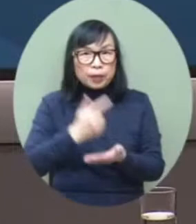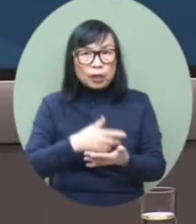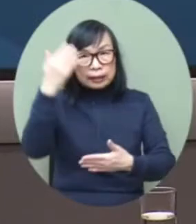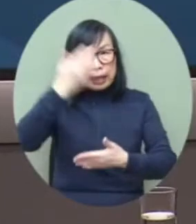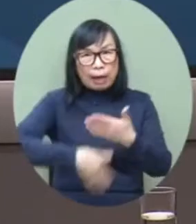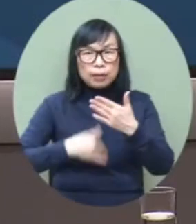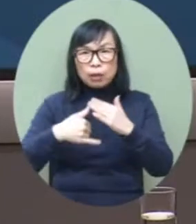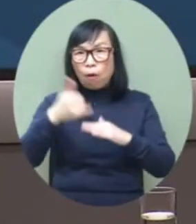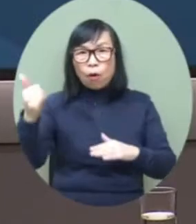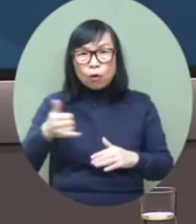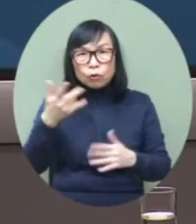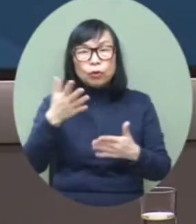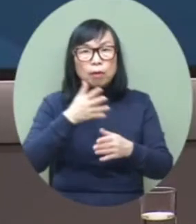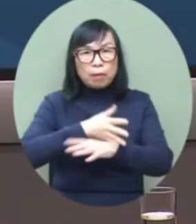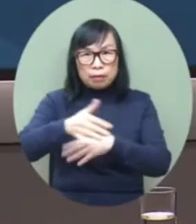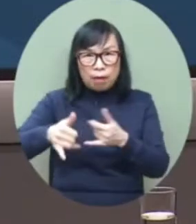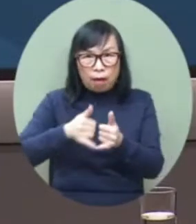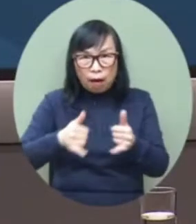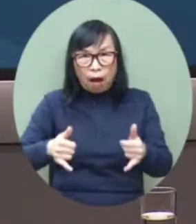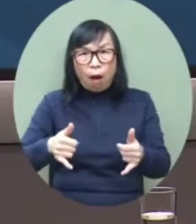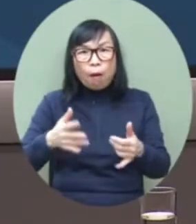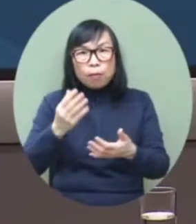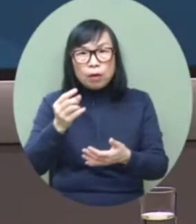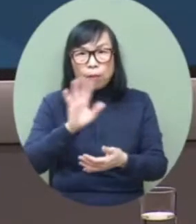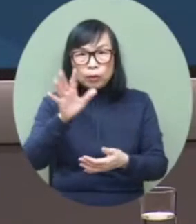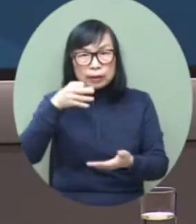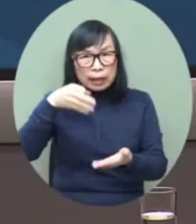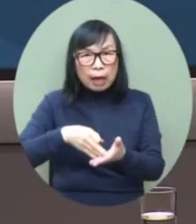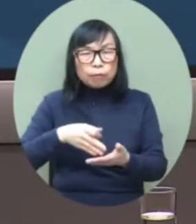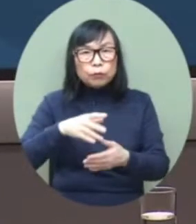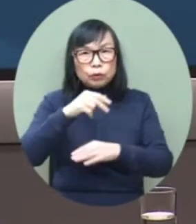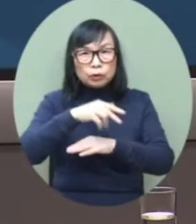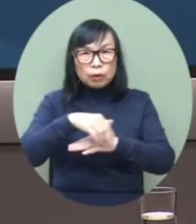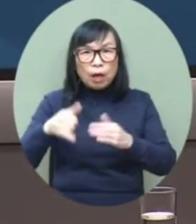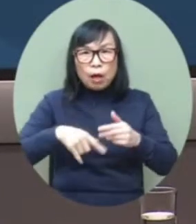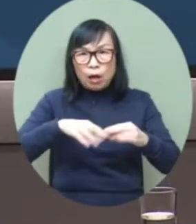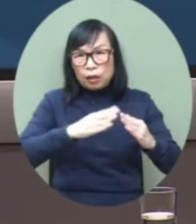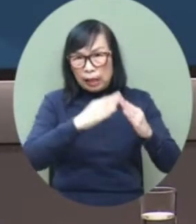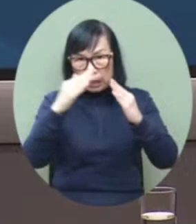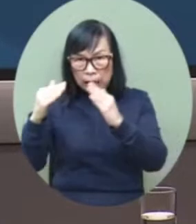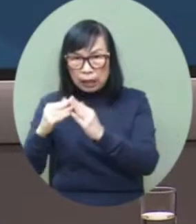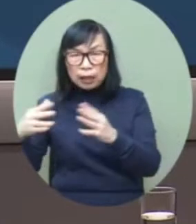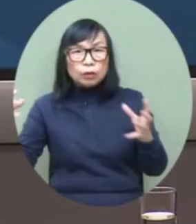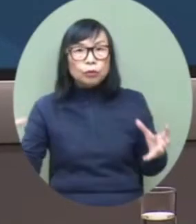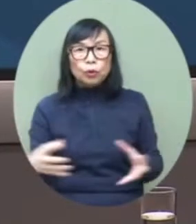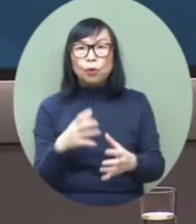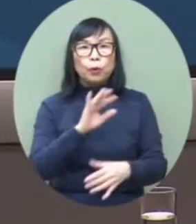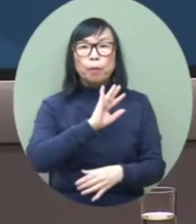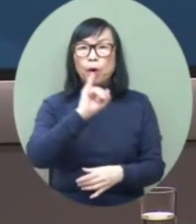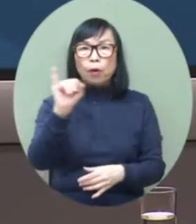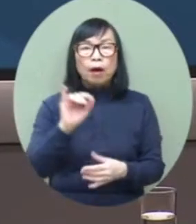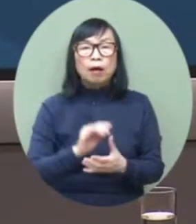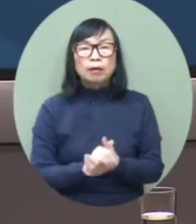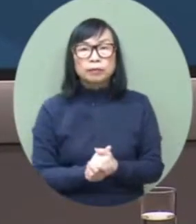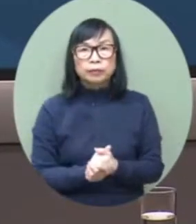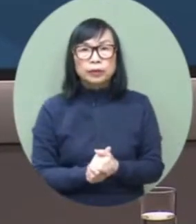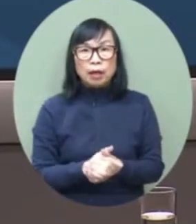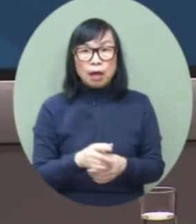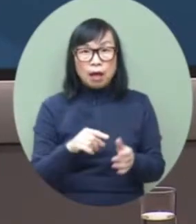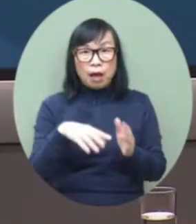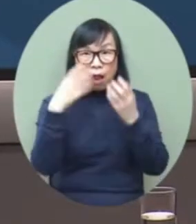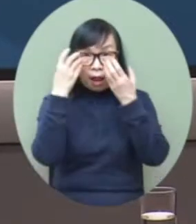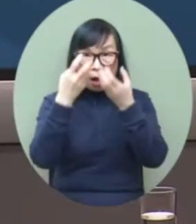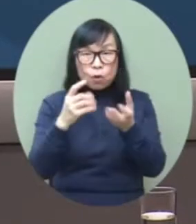Fellow citizens, the COVID situation remains COVID. Please refrain from going out and take part in